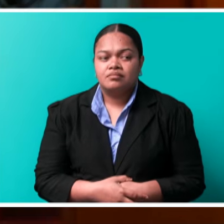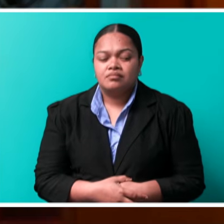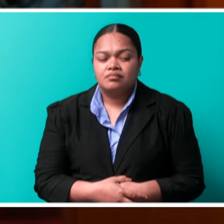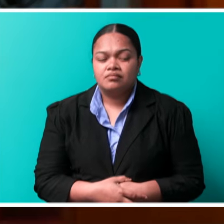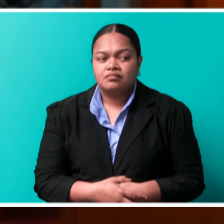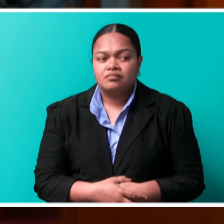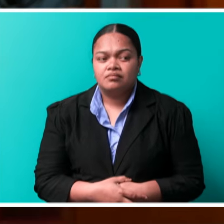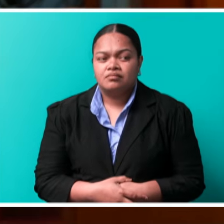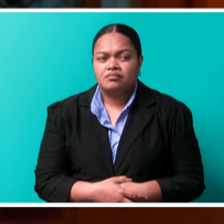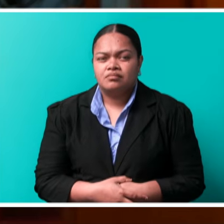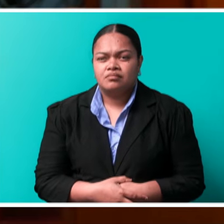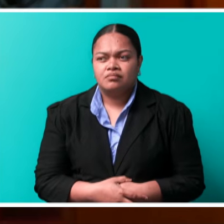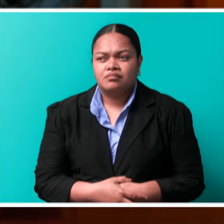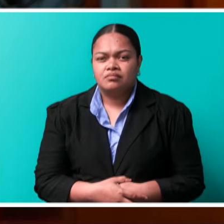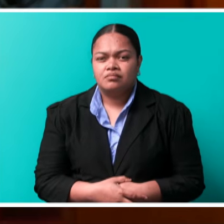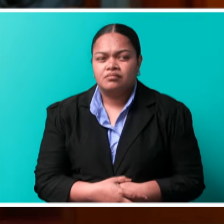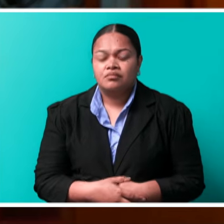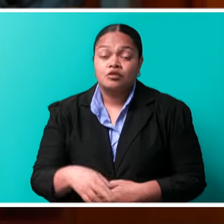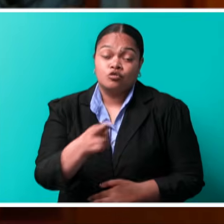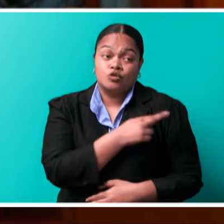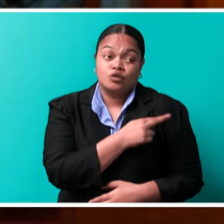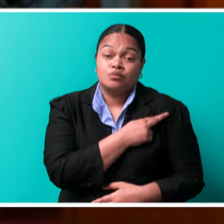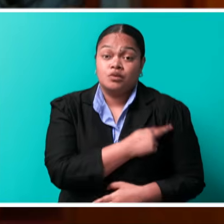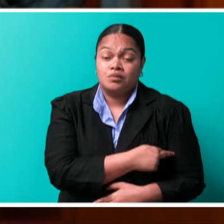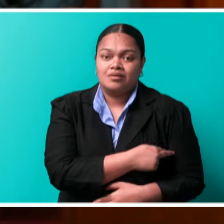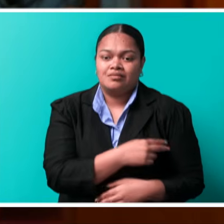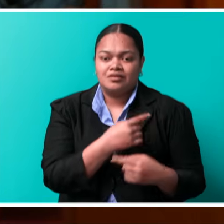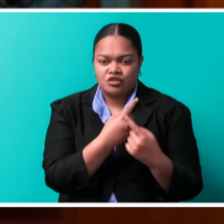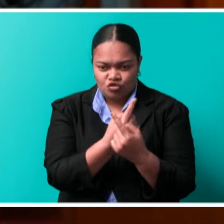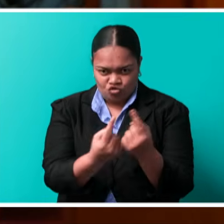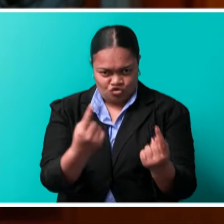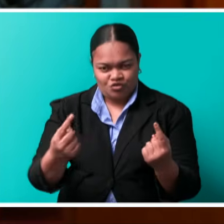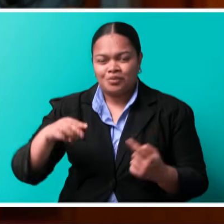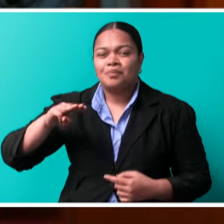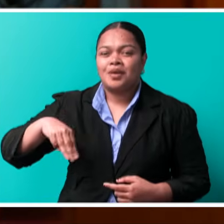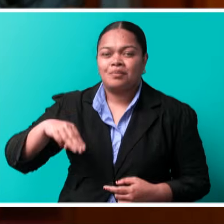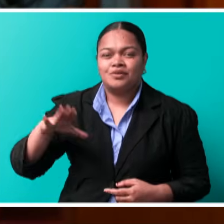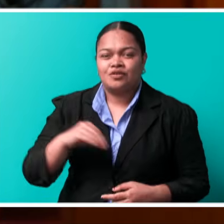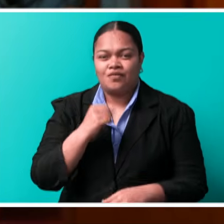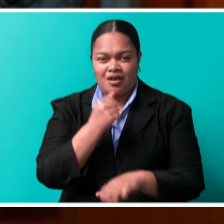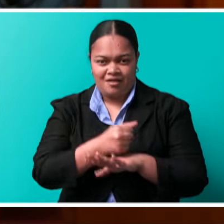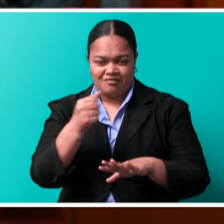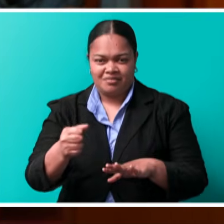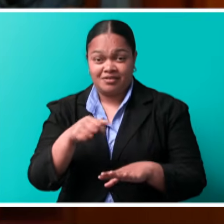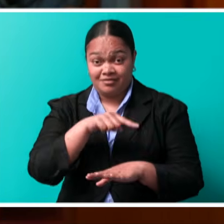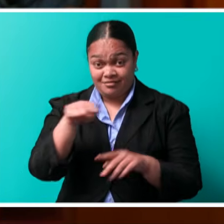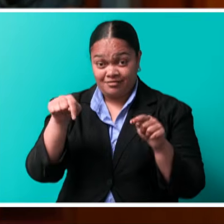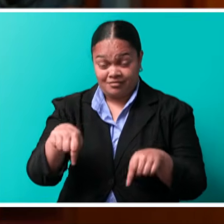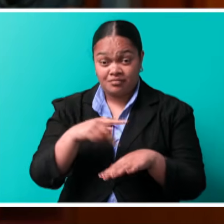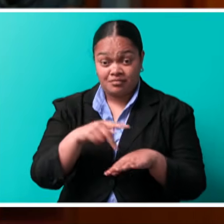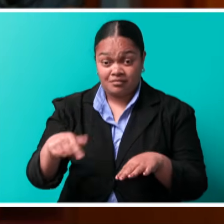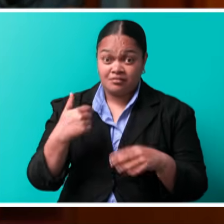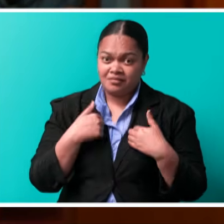is upon us. The responsibility is upon each of us as members of this honorable House. I commend the